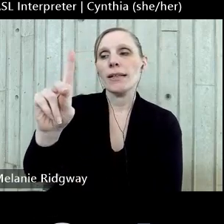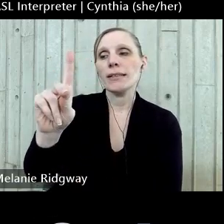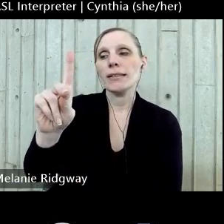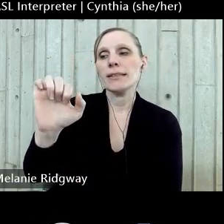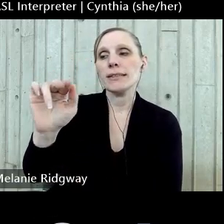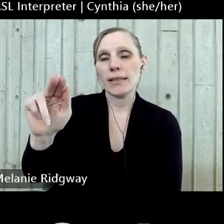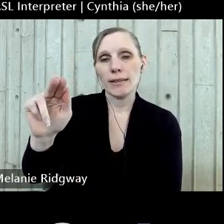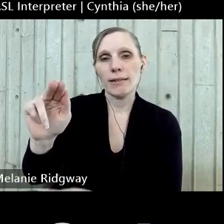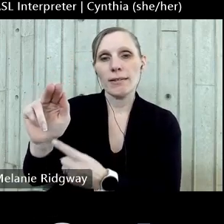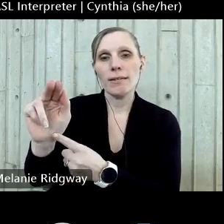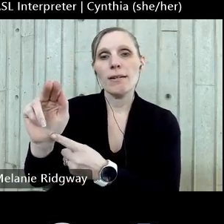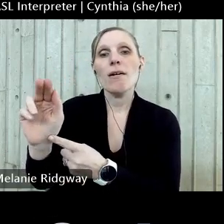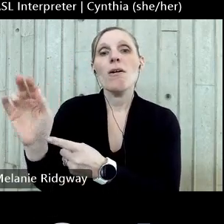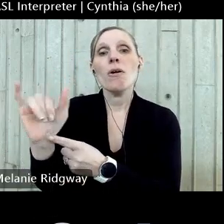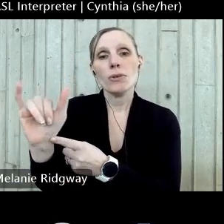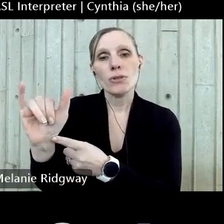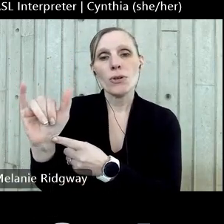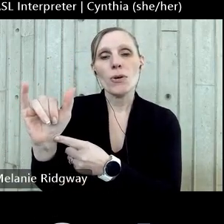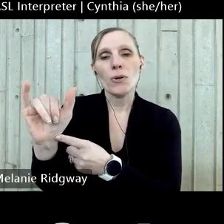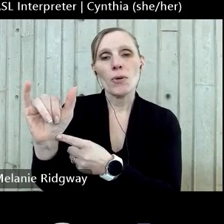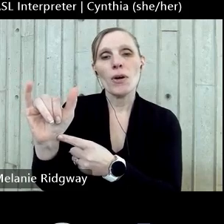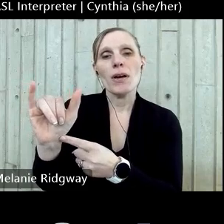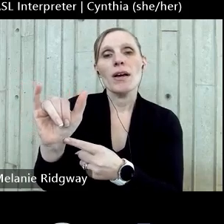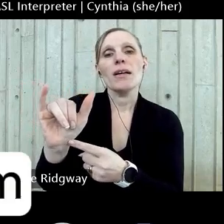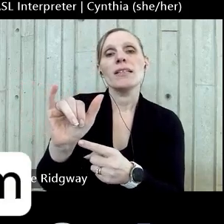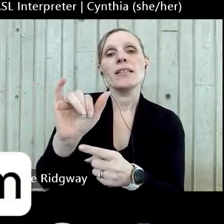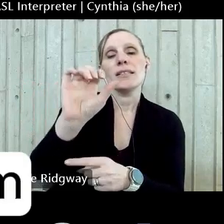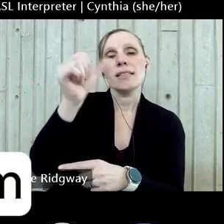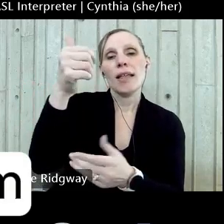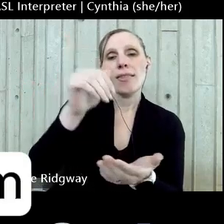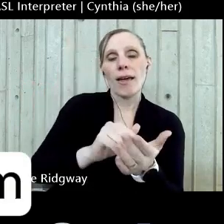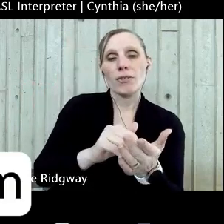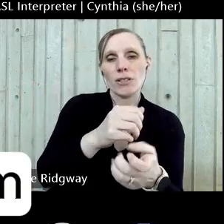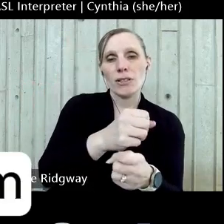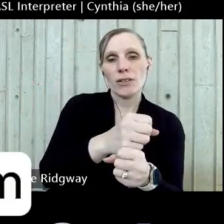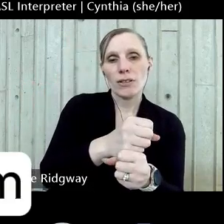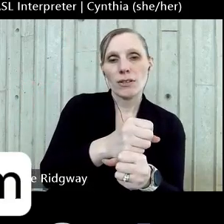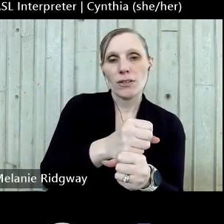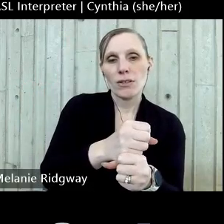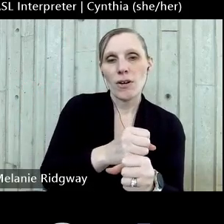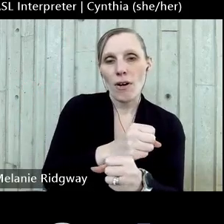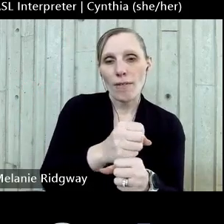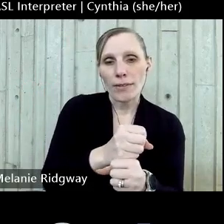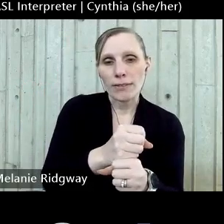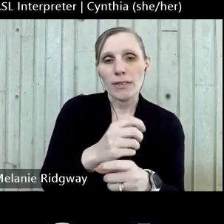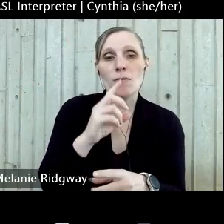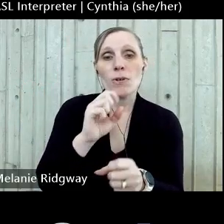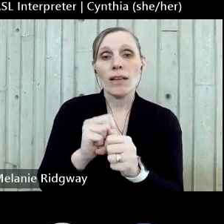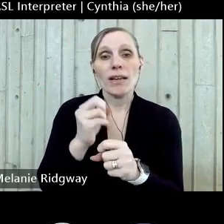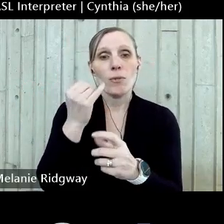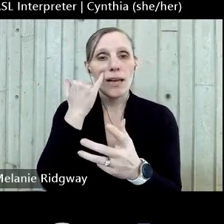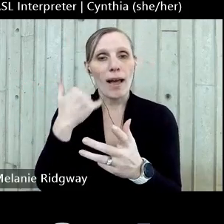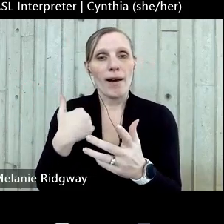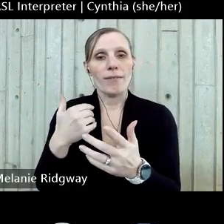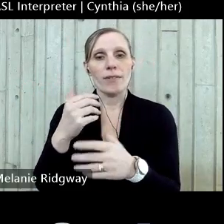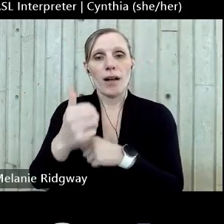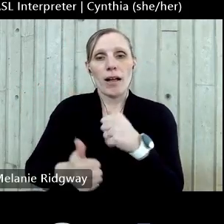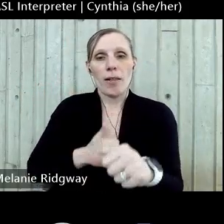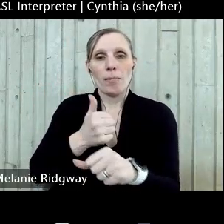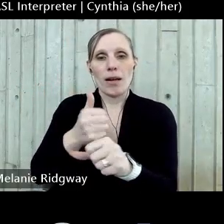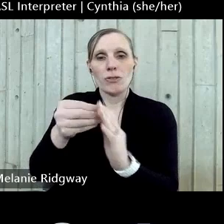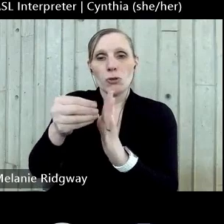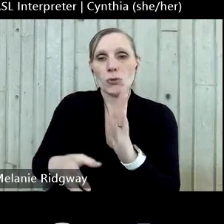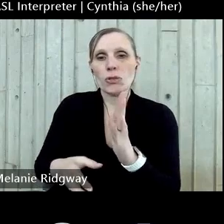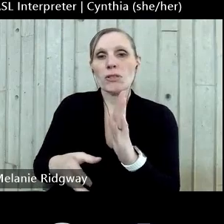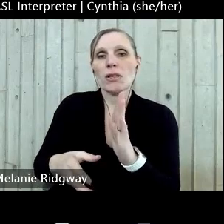10,000 coffees. So we have alumni on there if students want to connect with them and learn what they're doing after